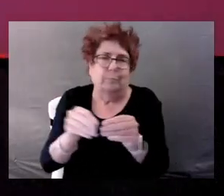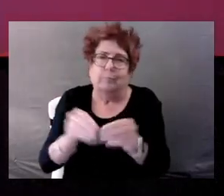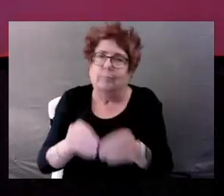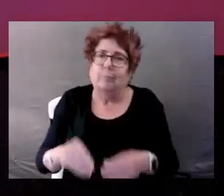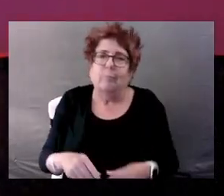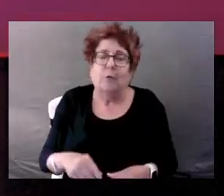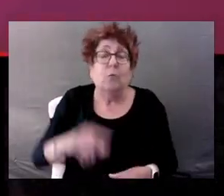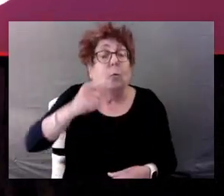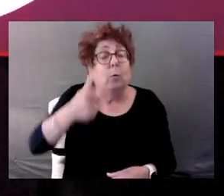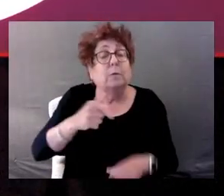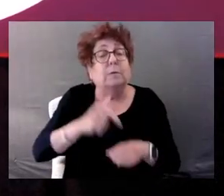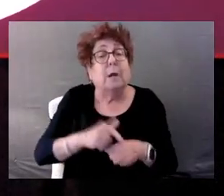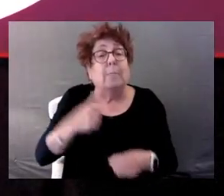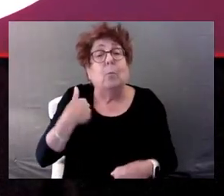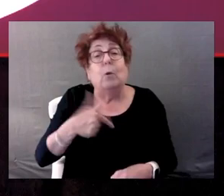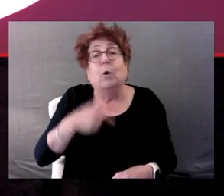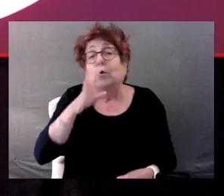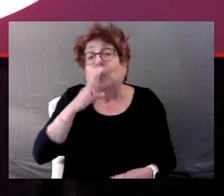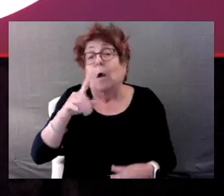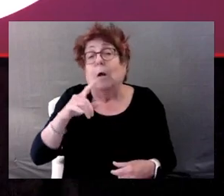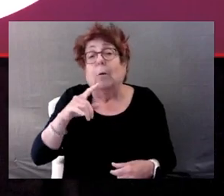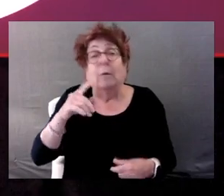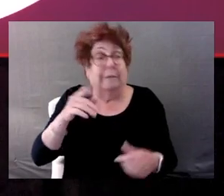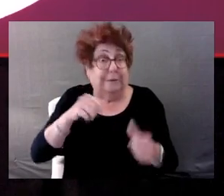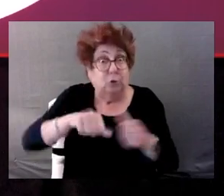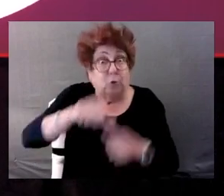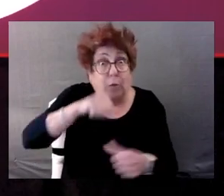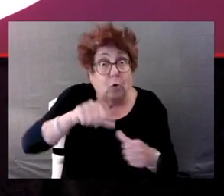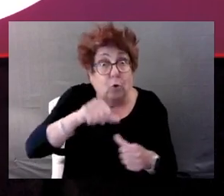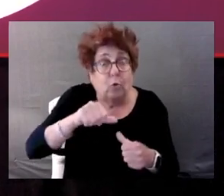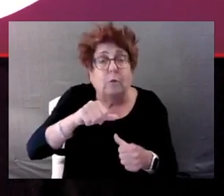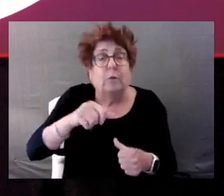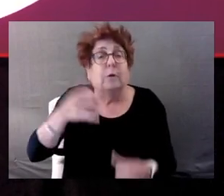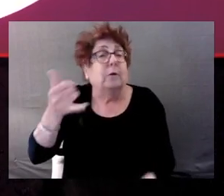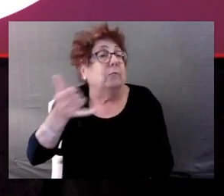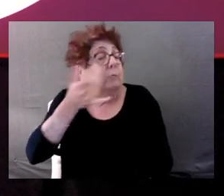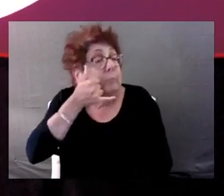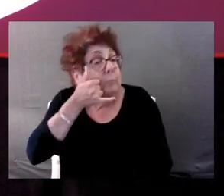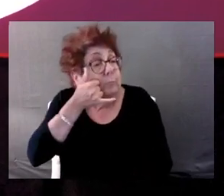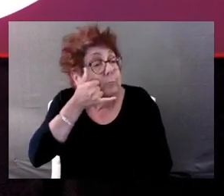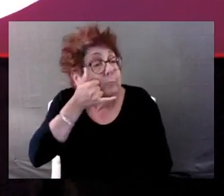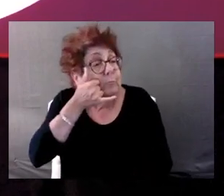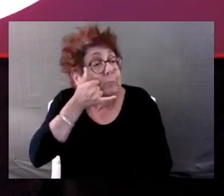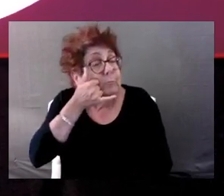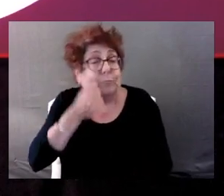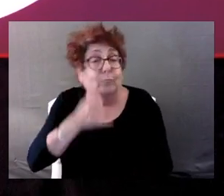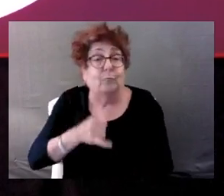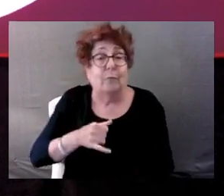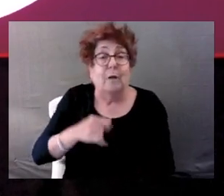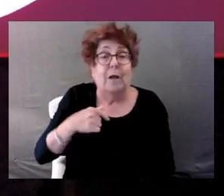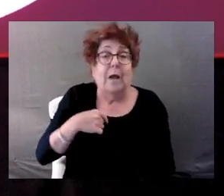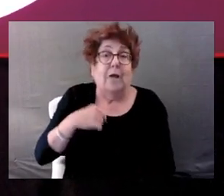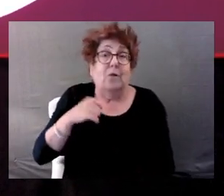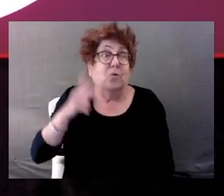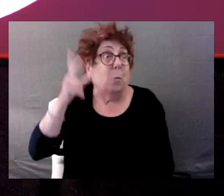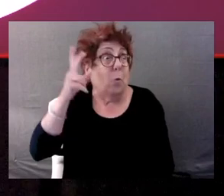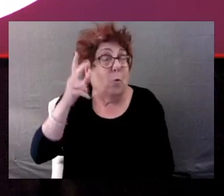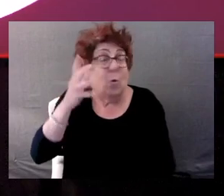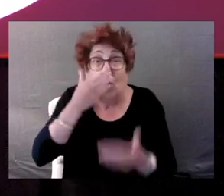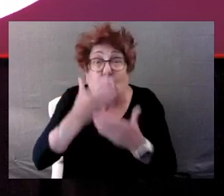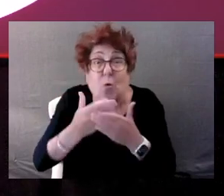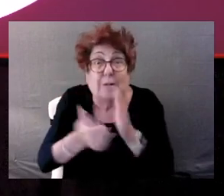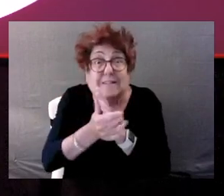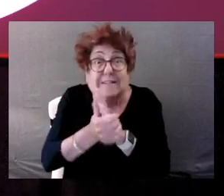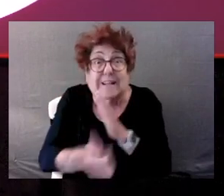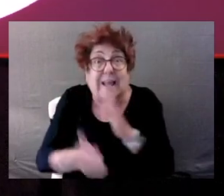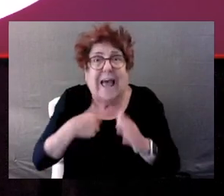talk to each other was a dial phone or a phone that you would actually, I had gotten so good that I could actually hear the numbers and I would know what